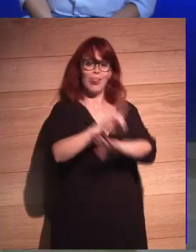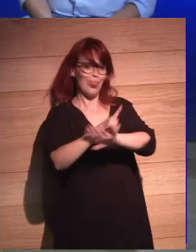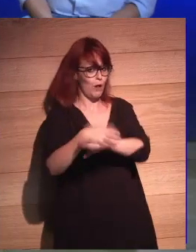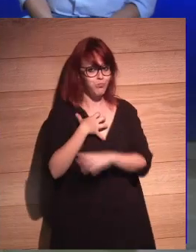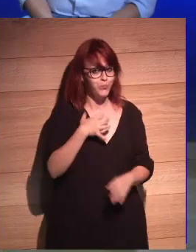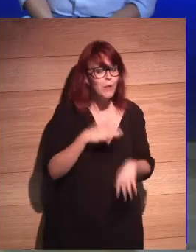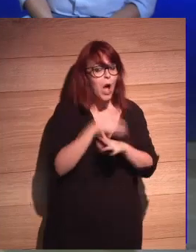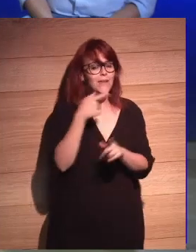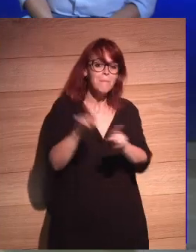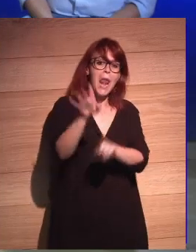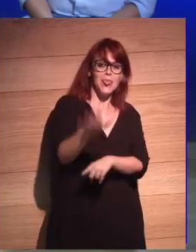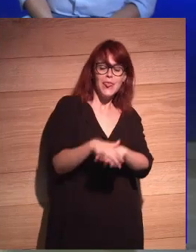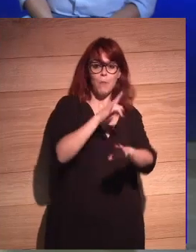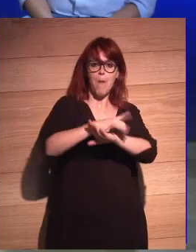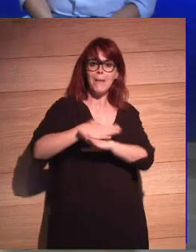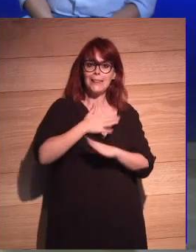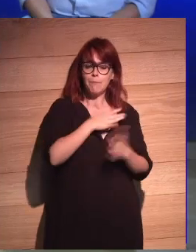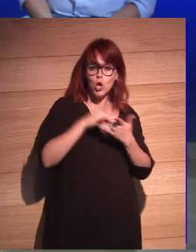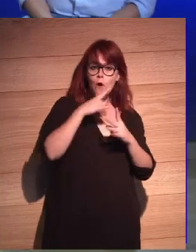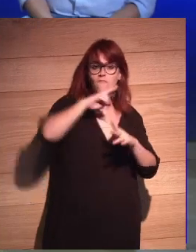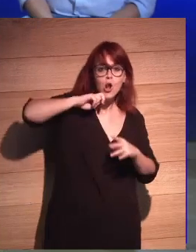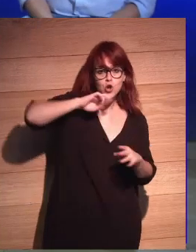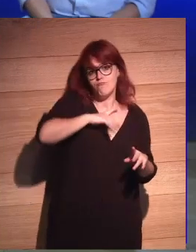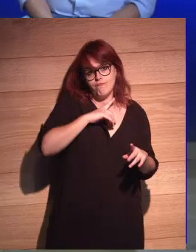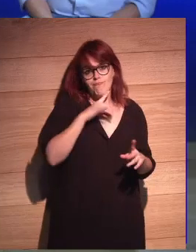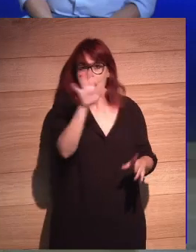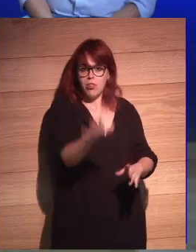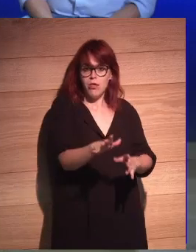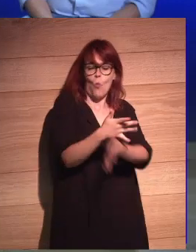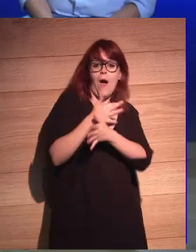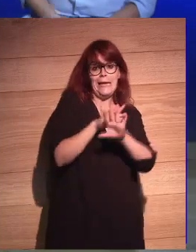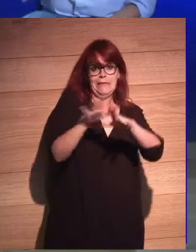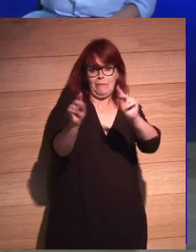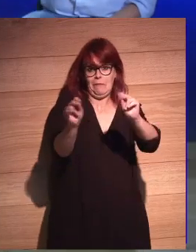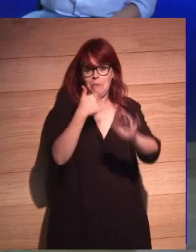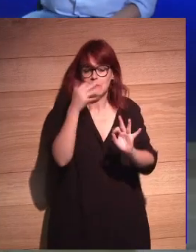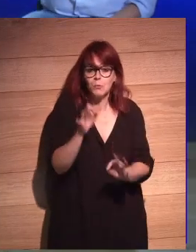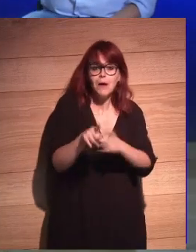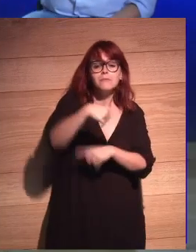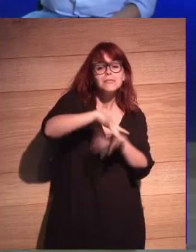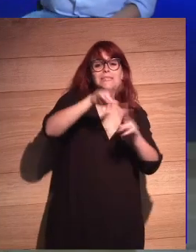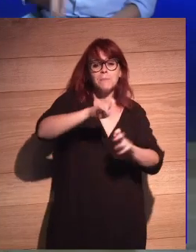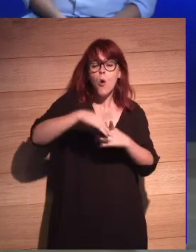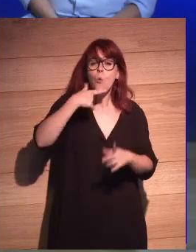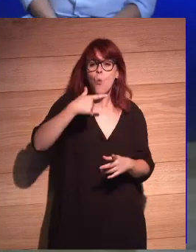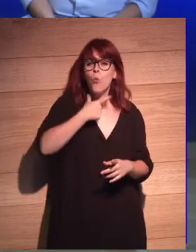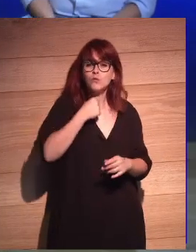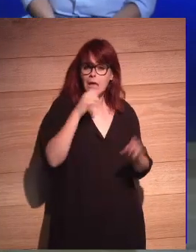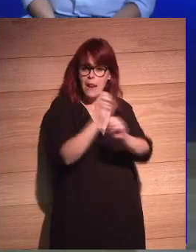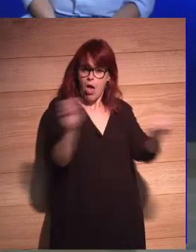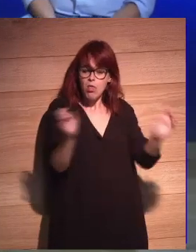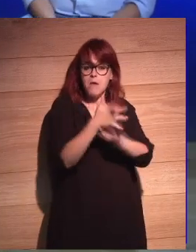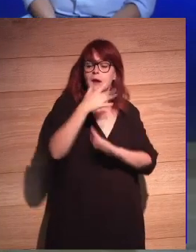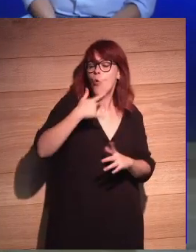with children or with elderly people because we are playing with our heritage, with our value. And one of the things that